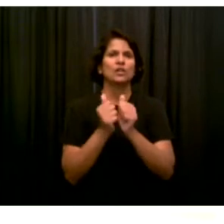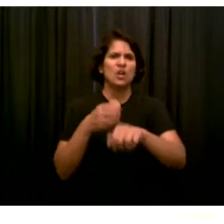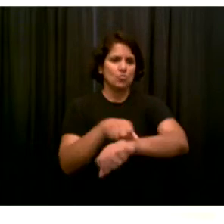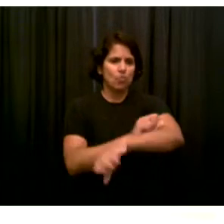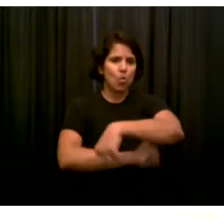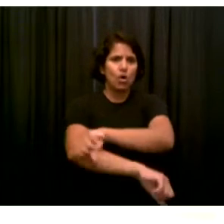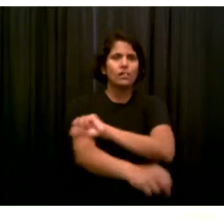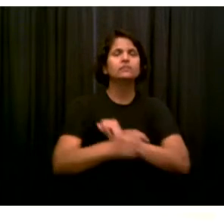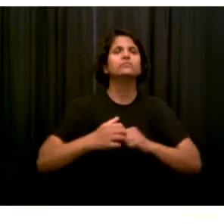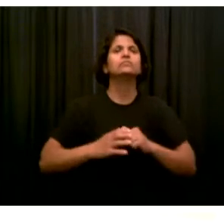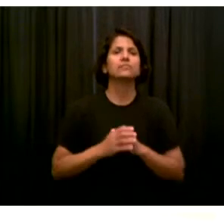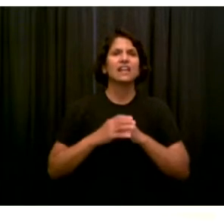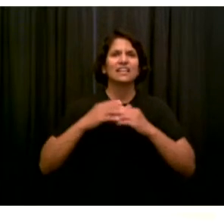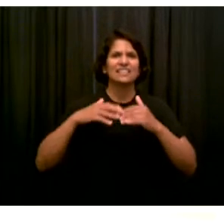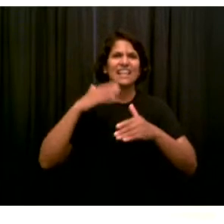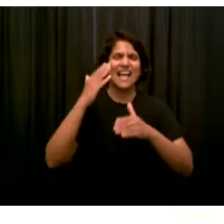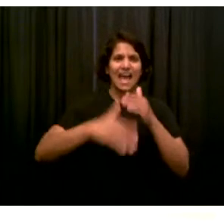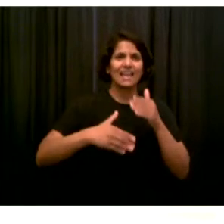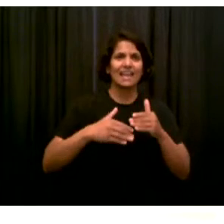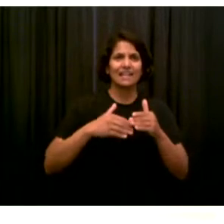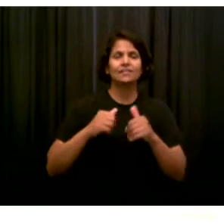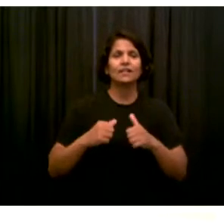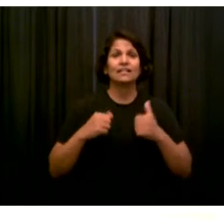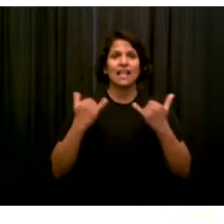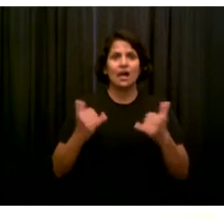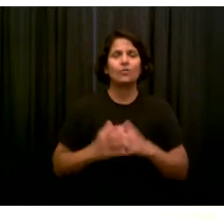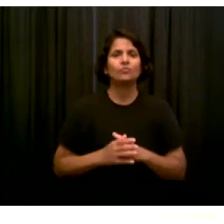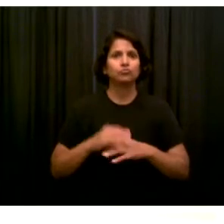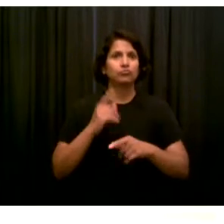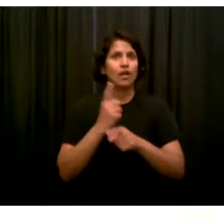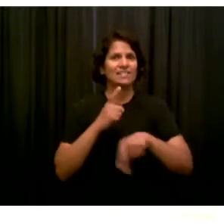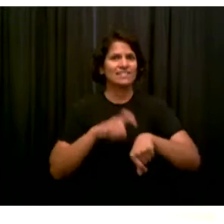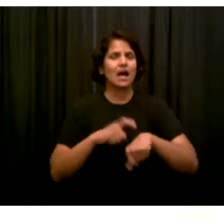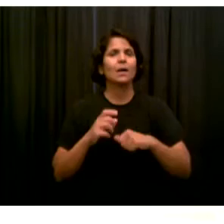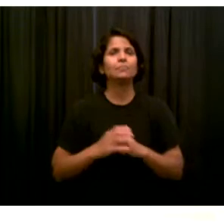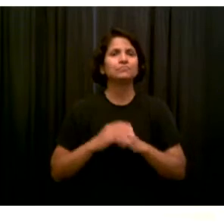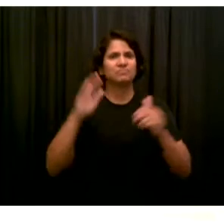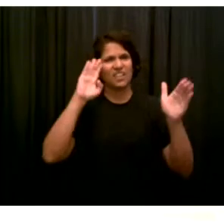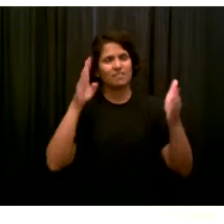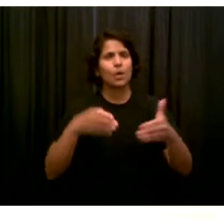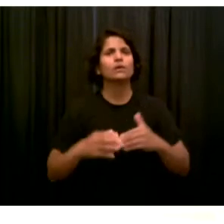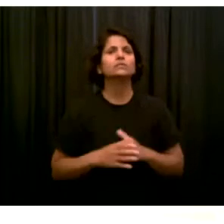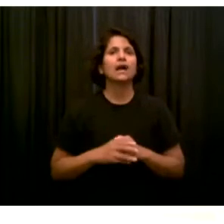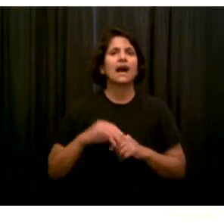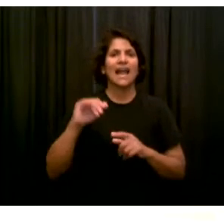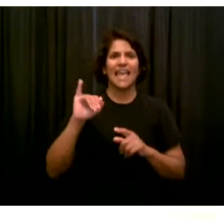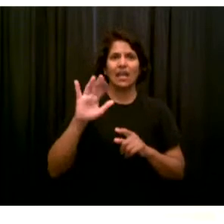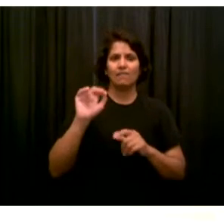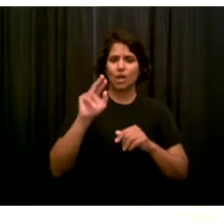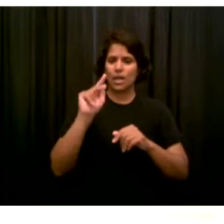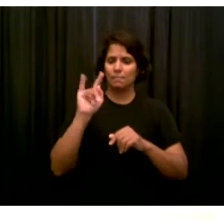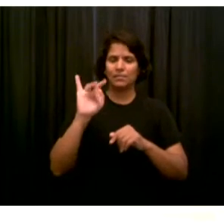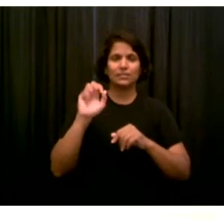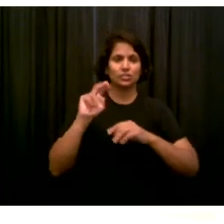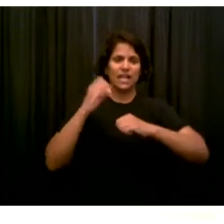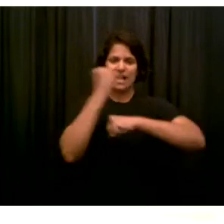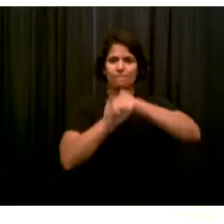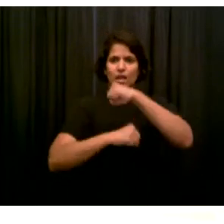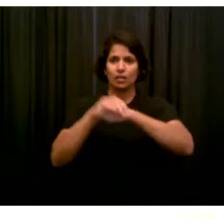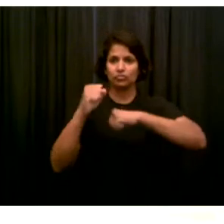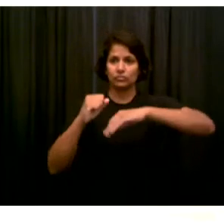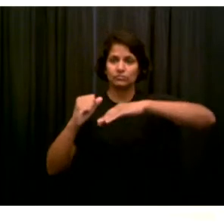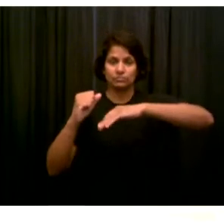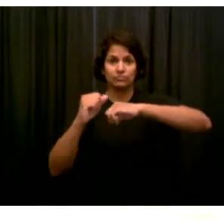this is a moment for infrastructure. It's a moment that the Congress, Senate Majority Leader Schumer, President